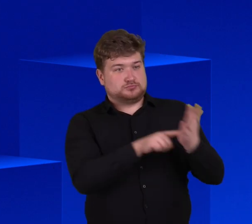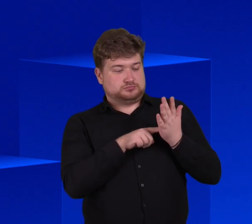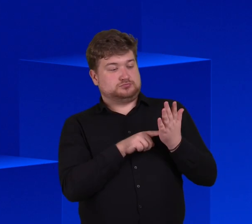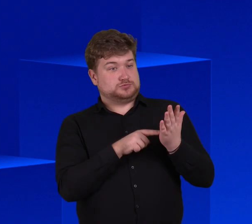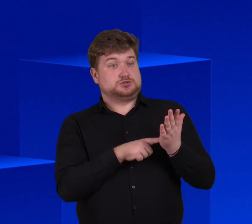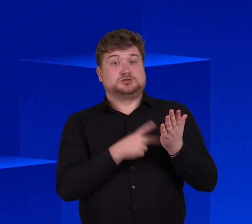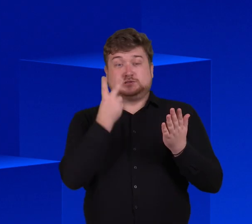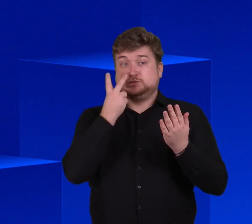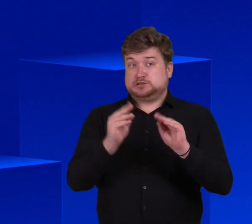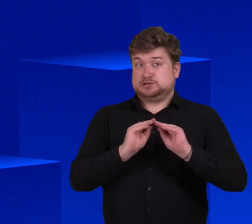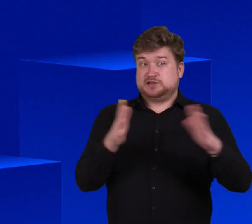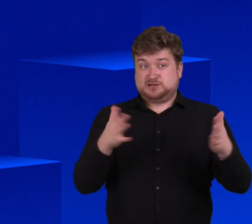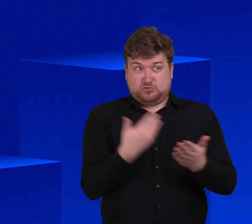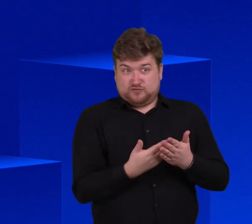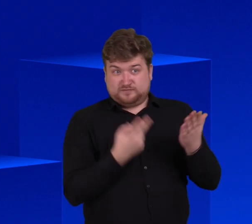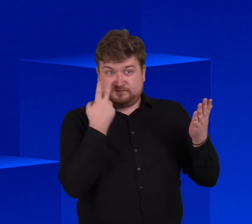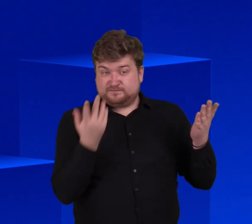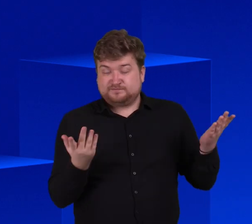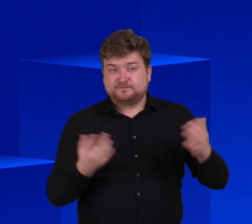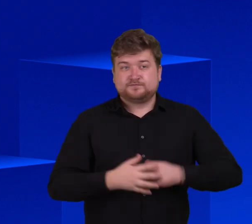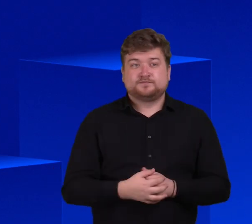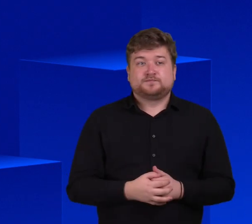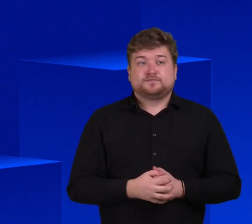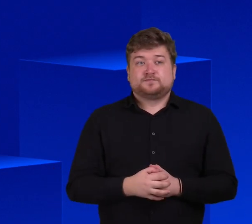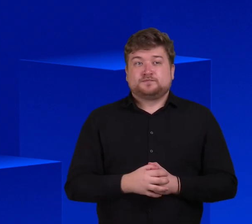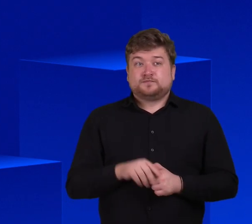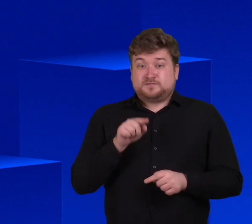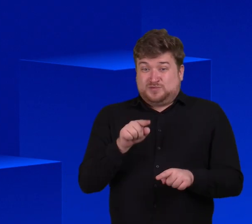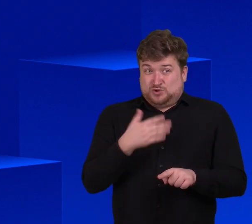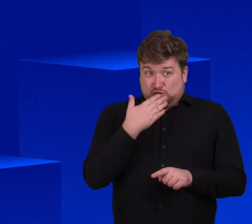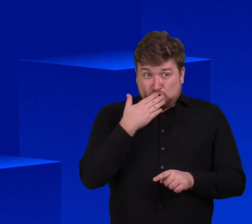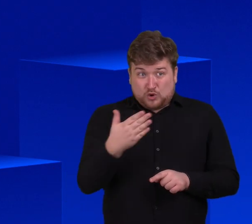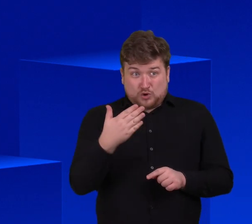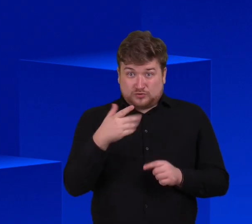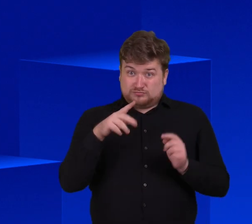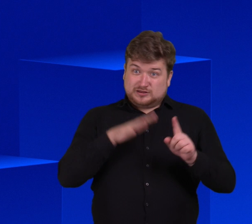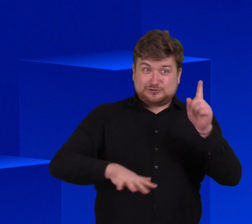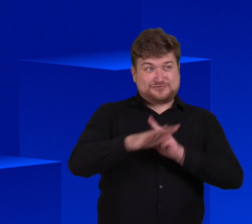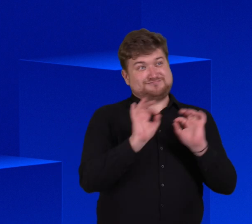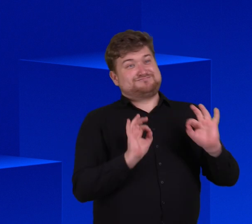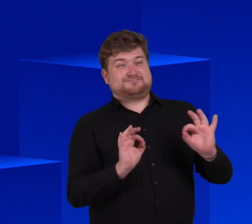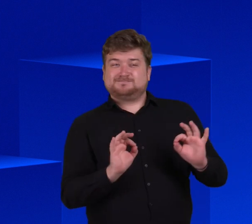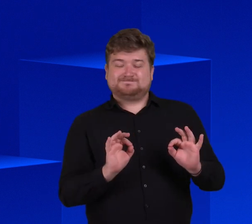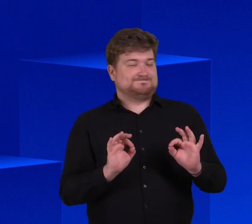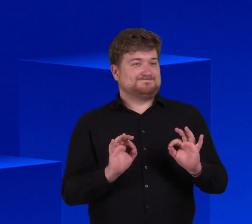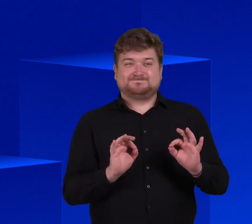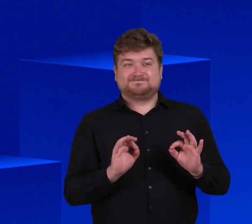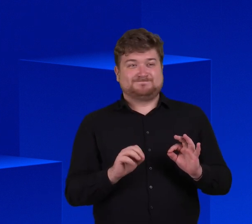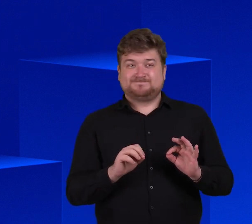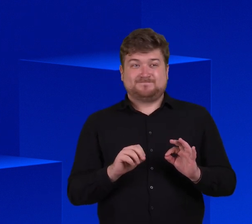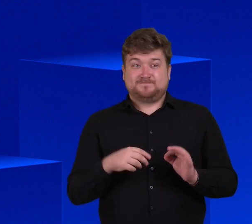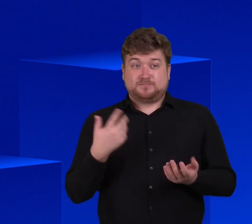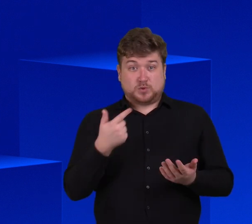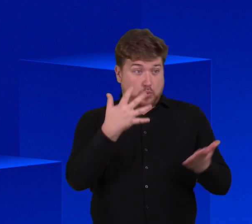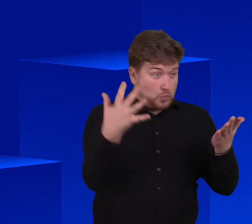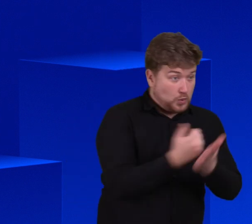of win-lose. And in fact, we need a different territorial response to the areas